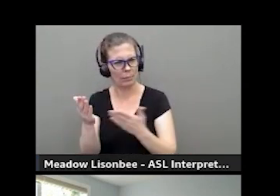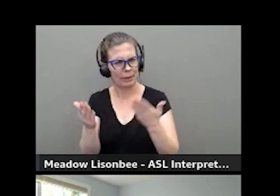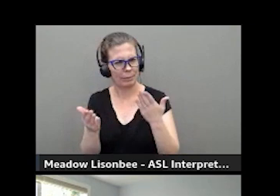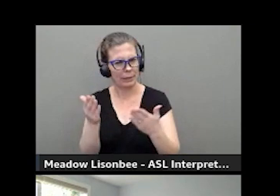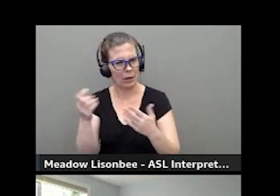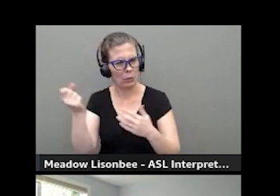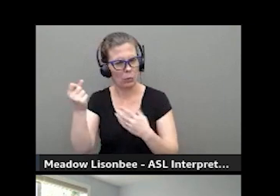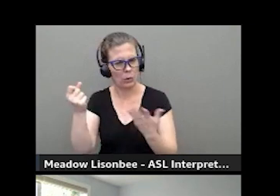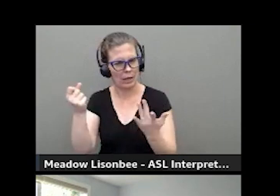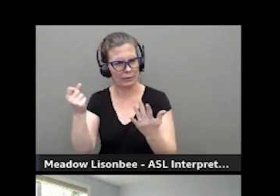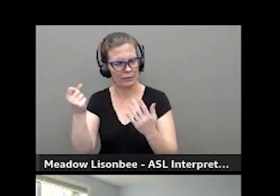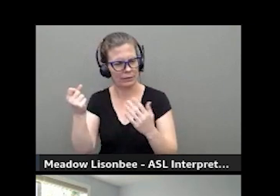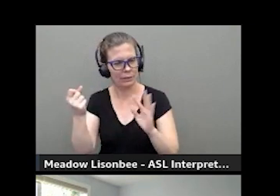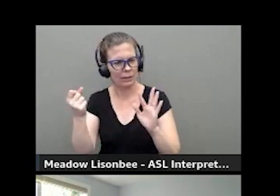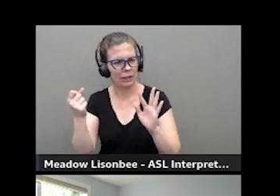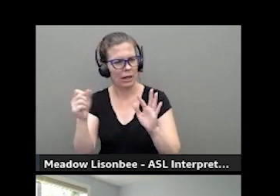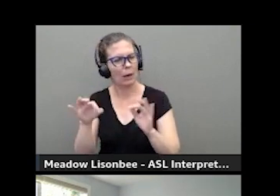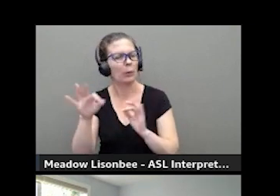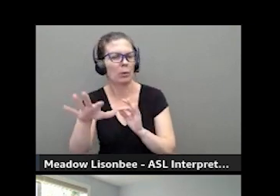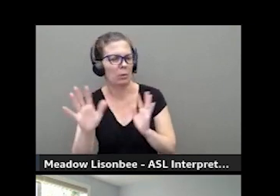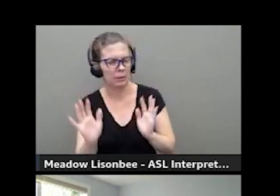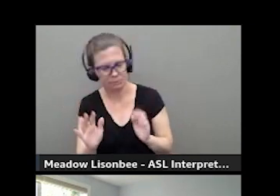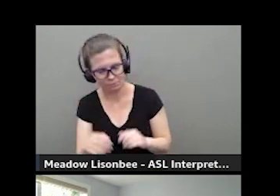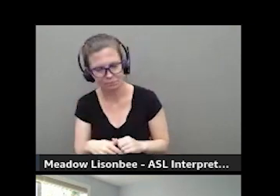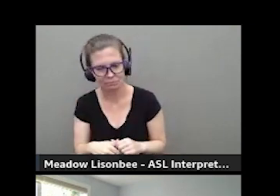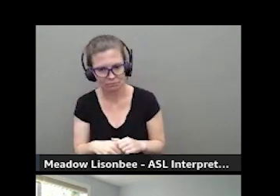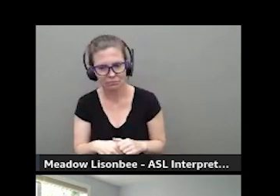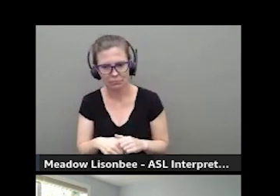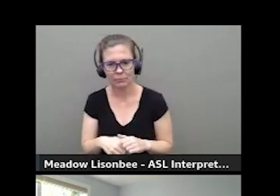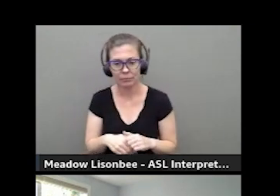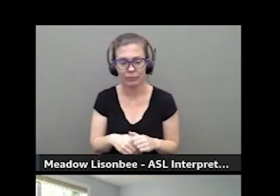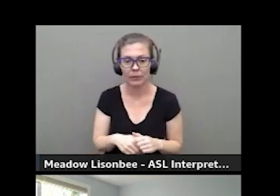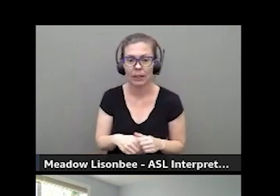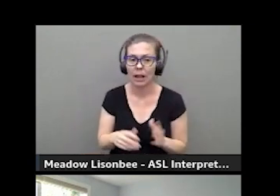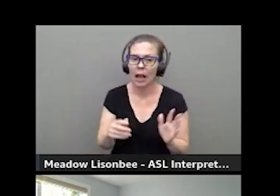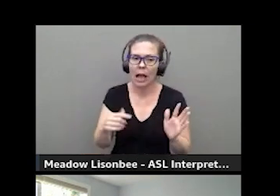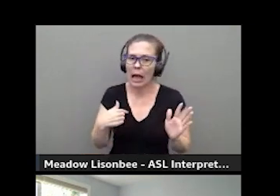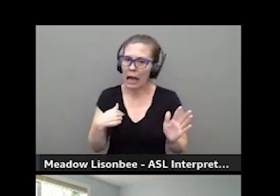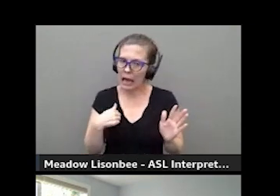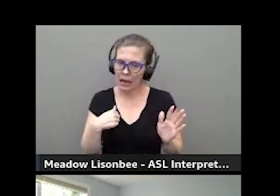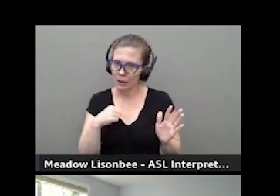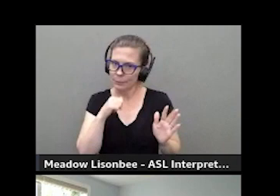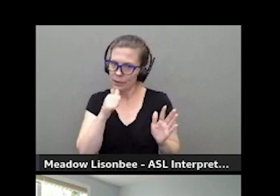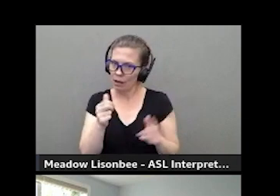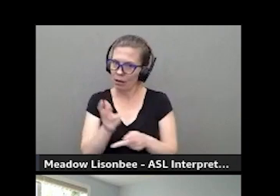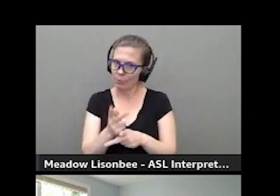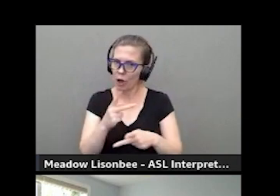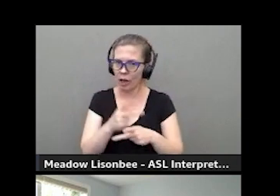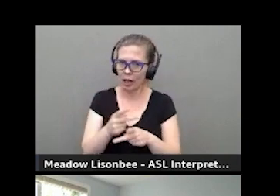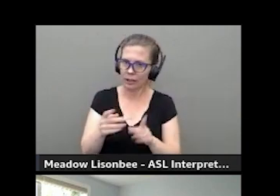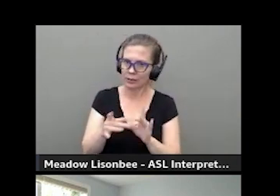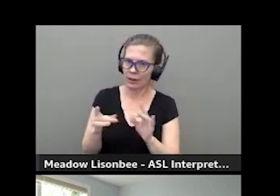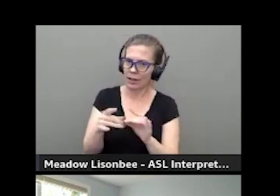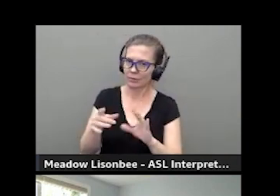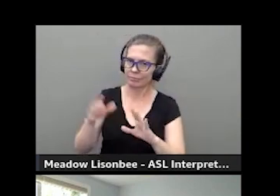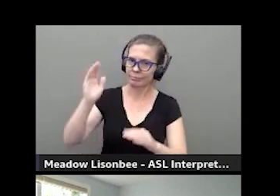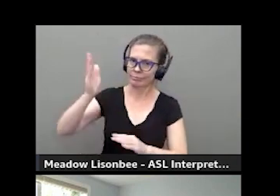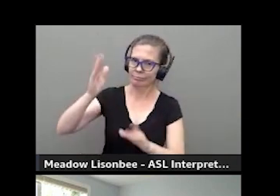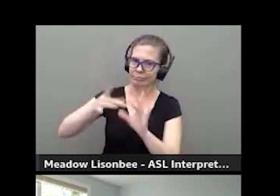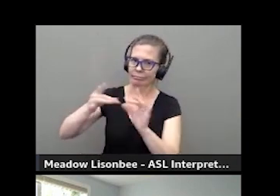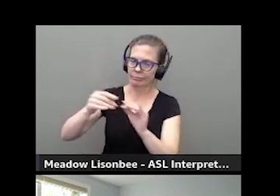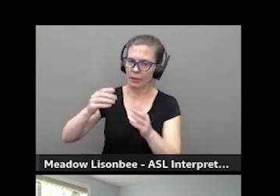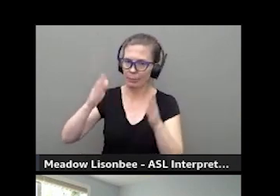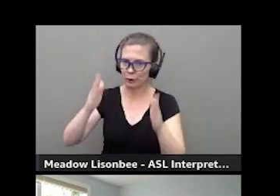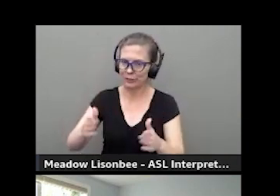little bit, but I'll throw it out there really quickly right now. And I'm not a like product pitch guy, but this is something I'm just excited